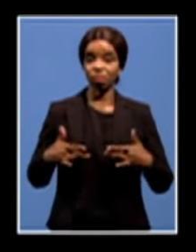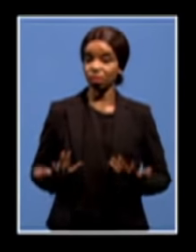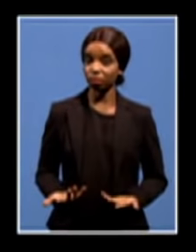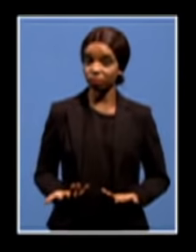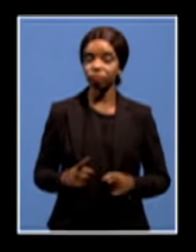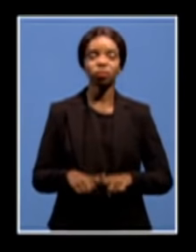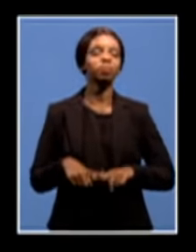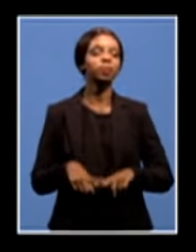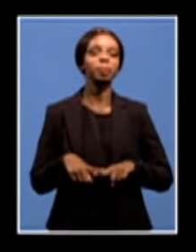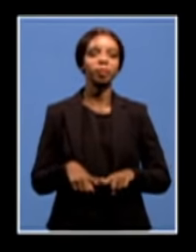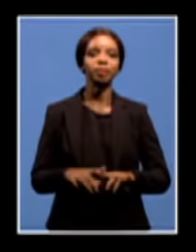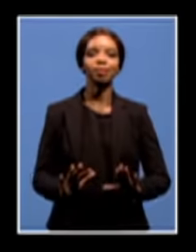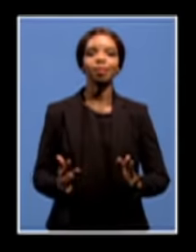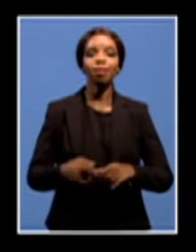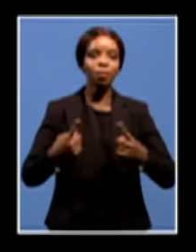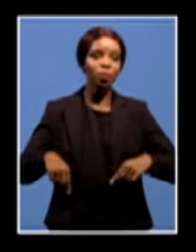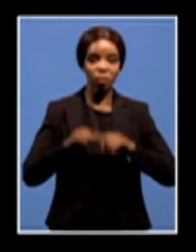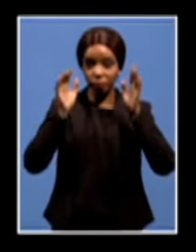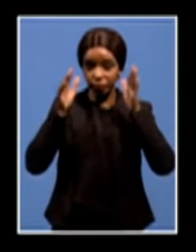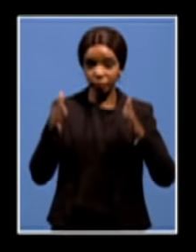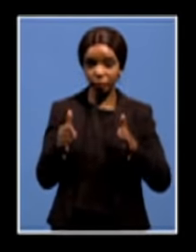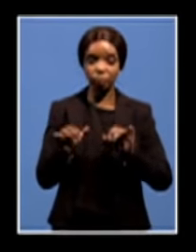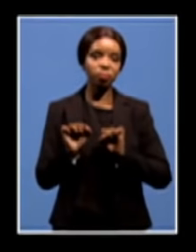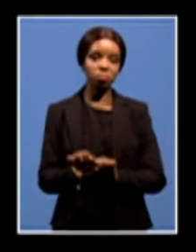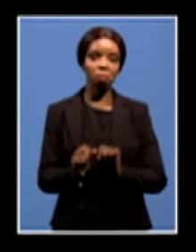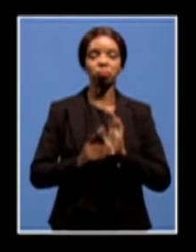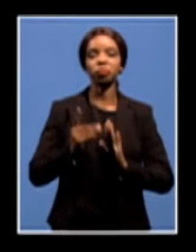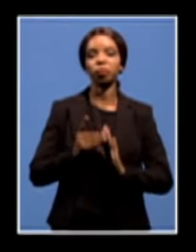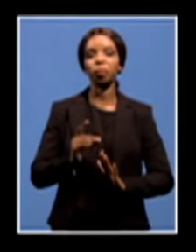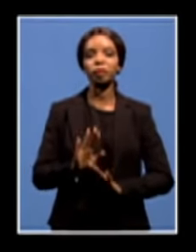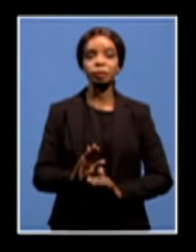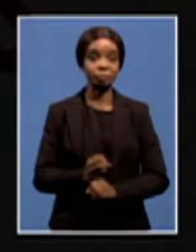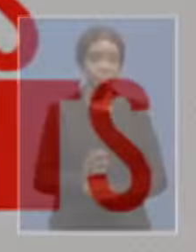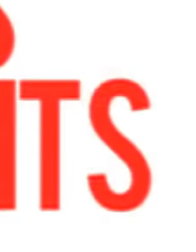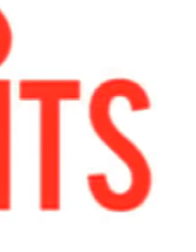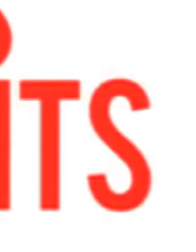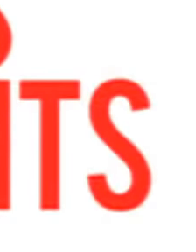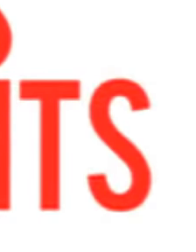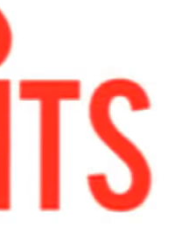seriously we take their early childhood development. Let's get started.